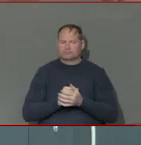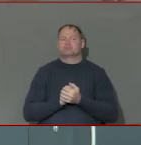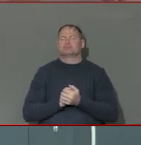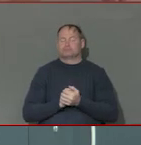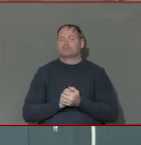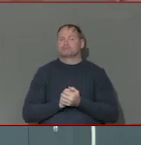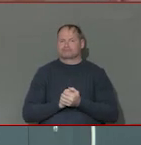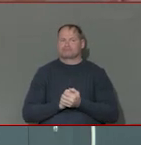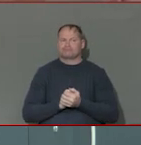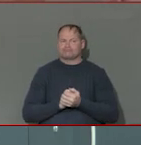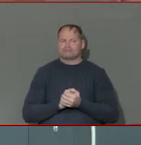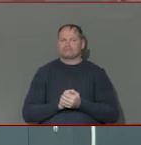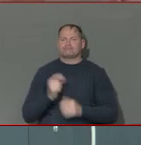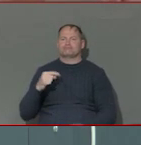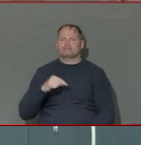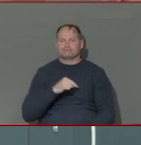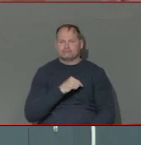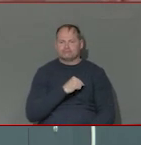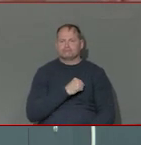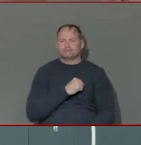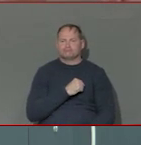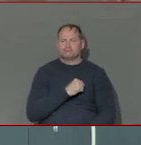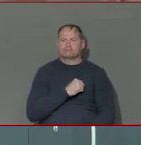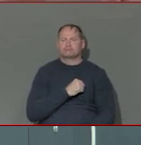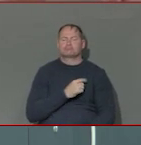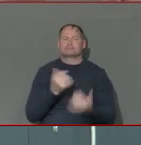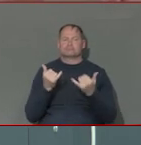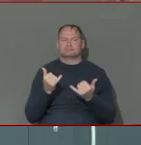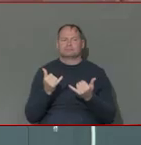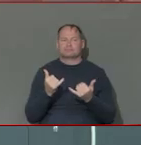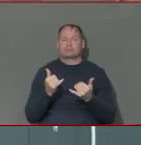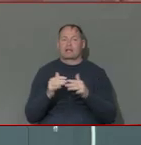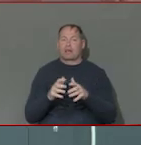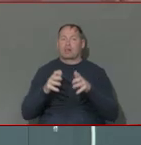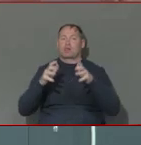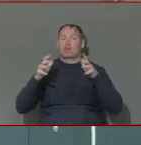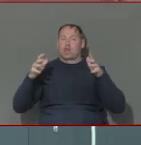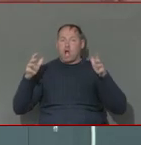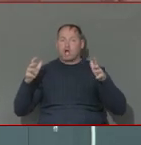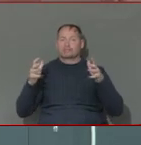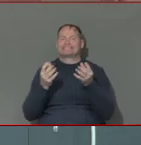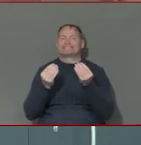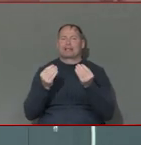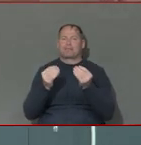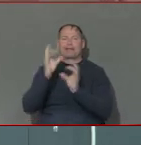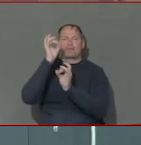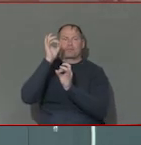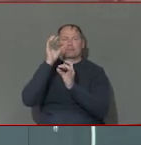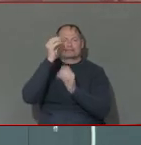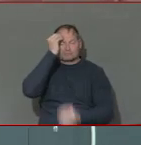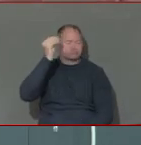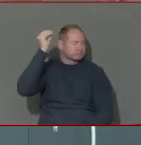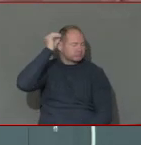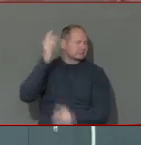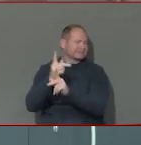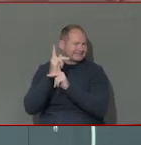Ne? And we must also state that to store large amounts of information, not